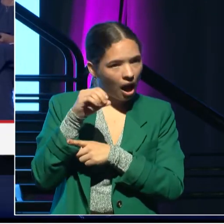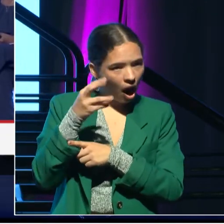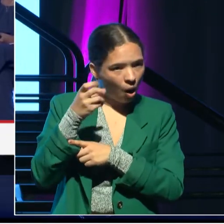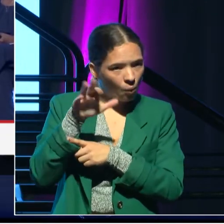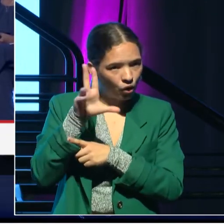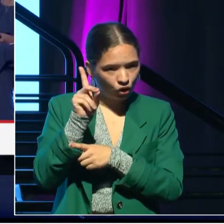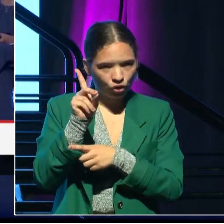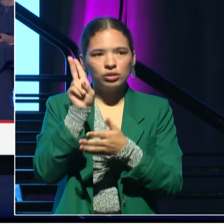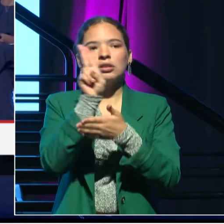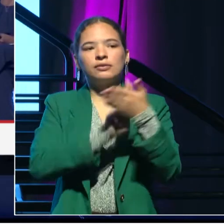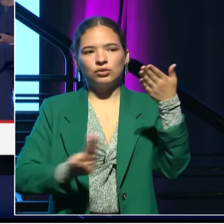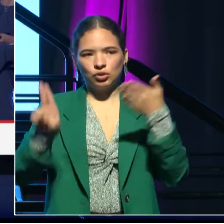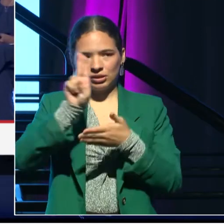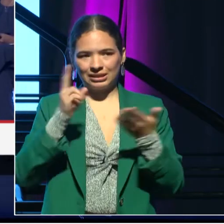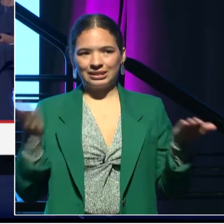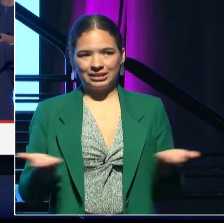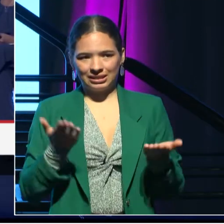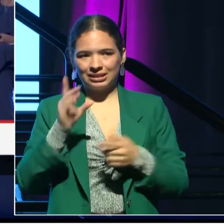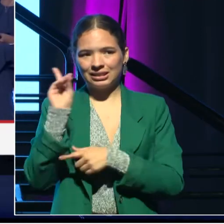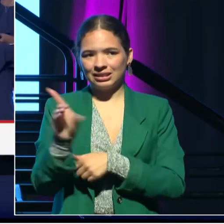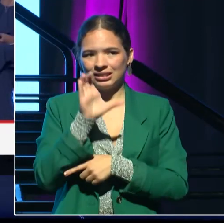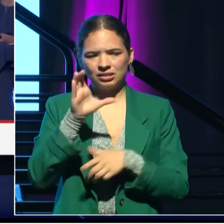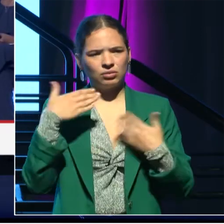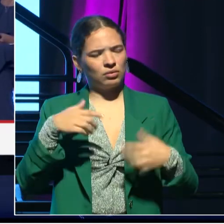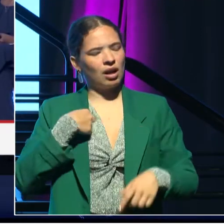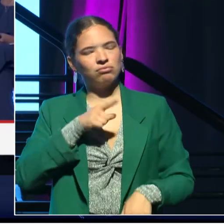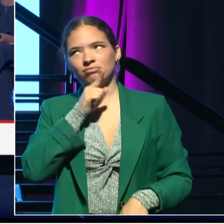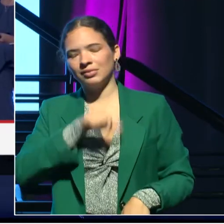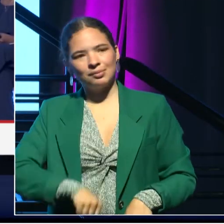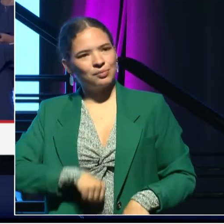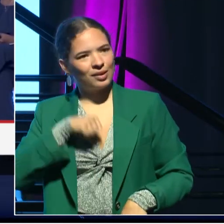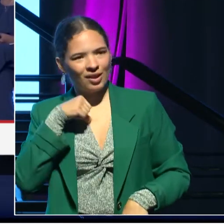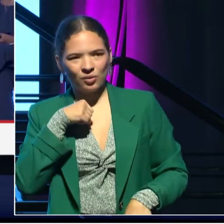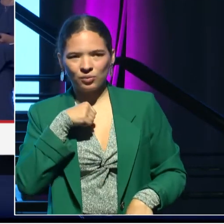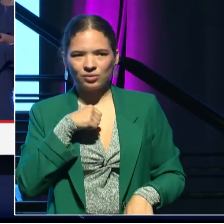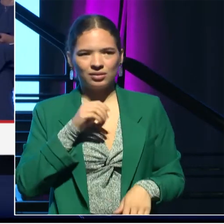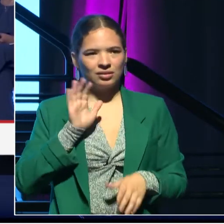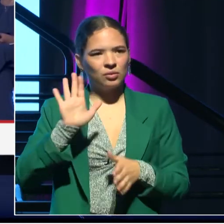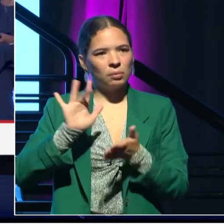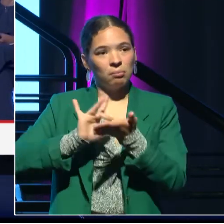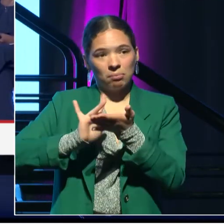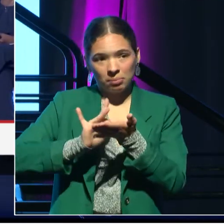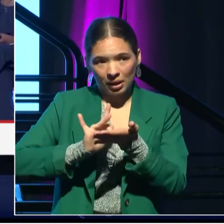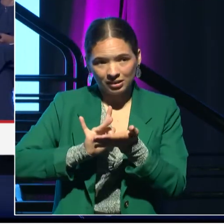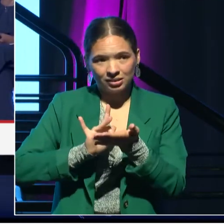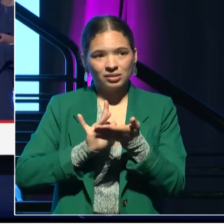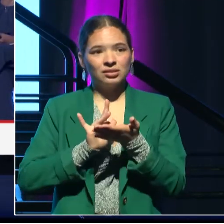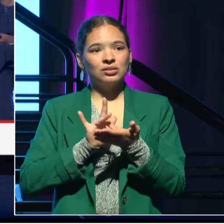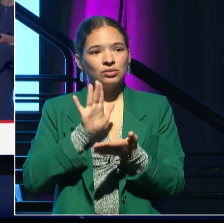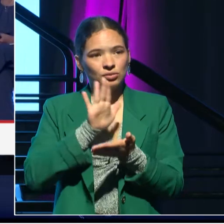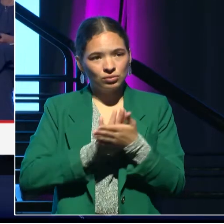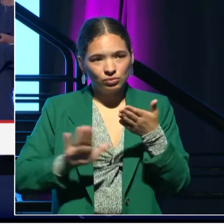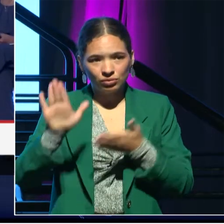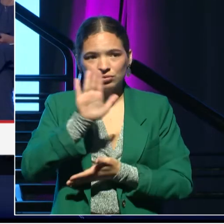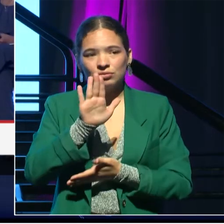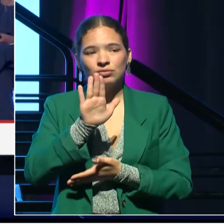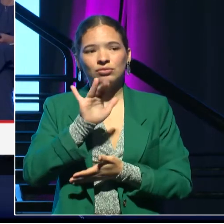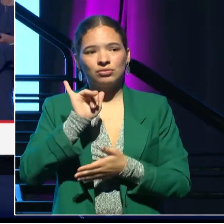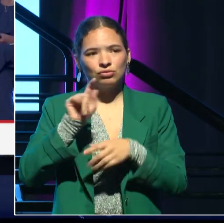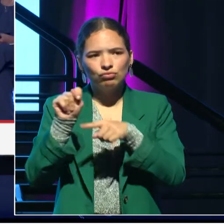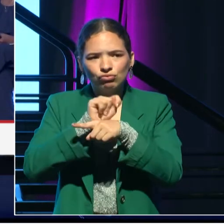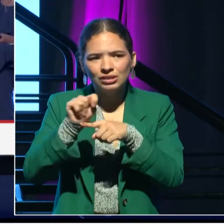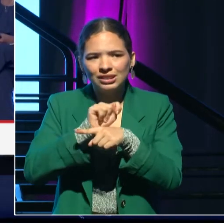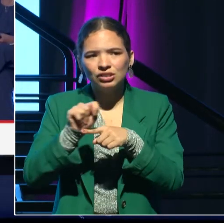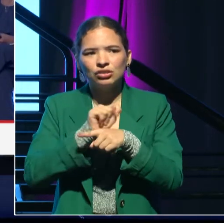that. But more than that, the Howard University Medical School that trains a